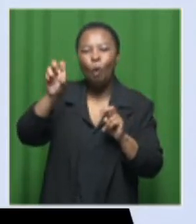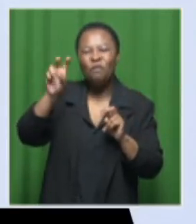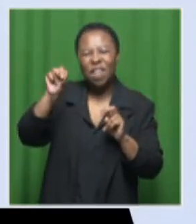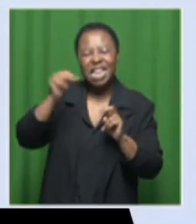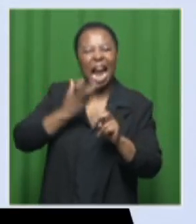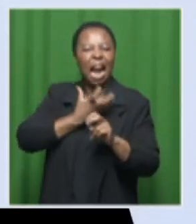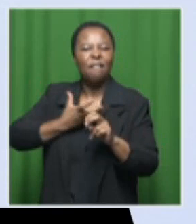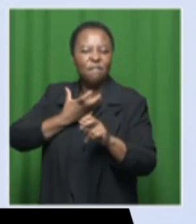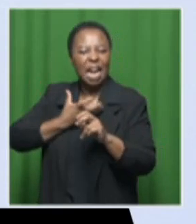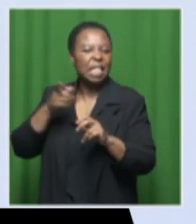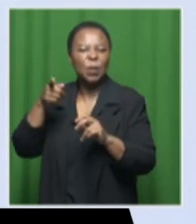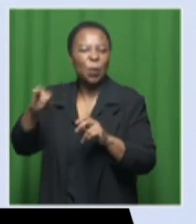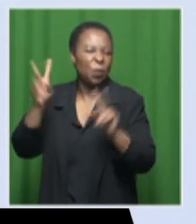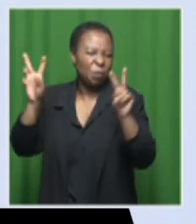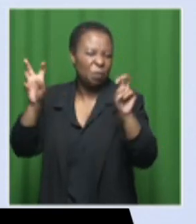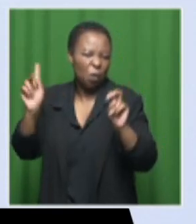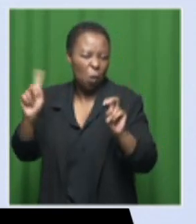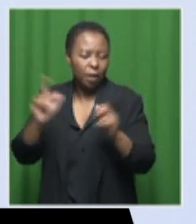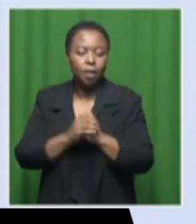it's